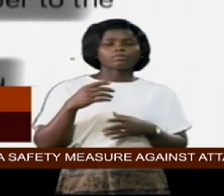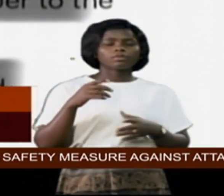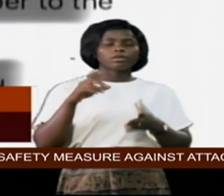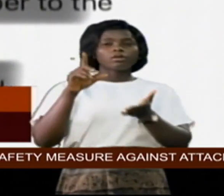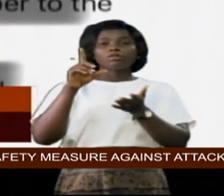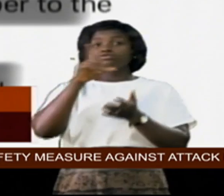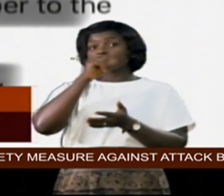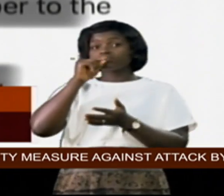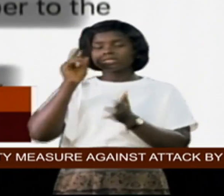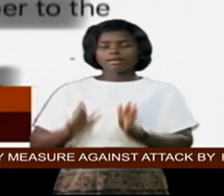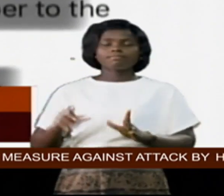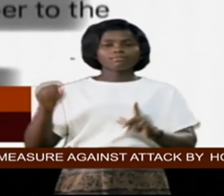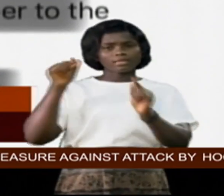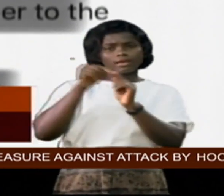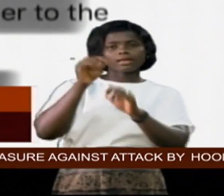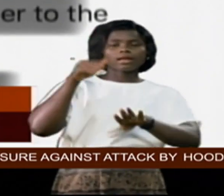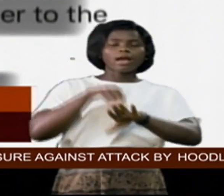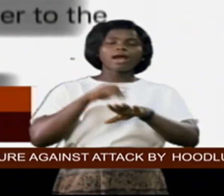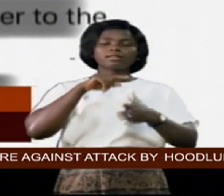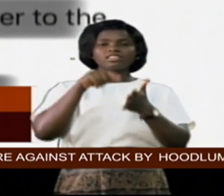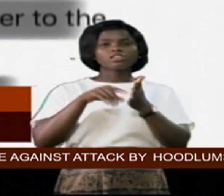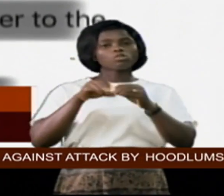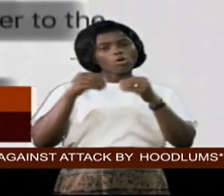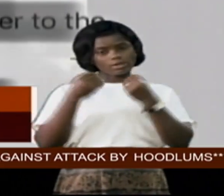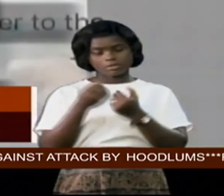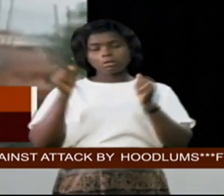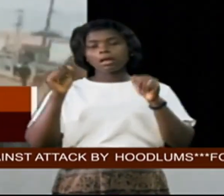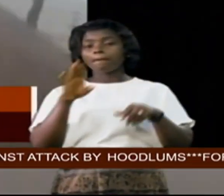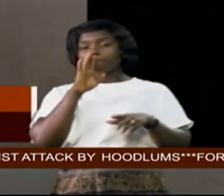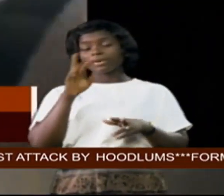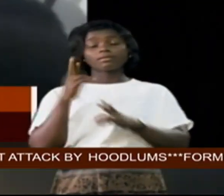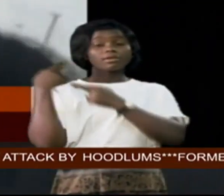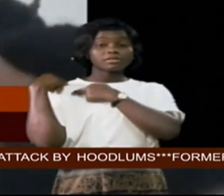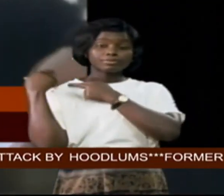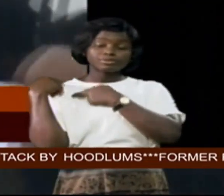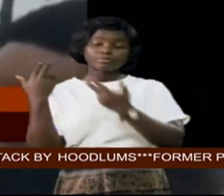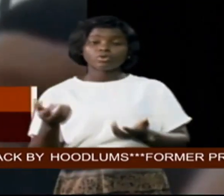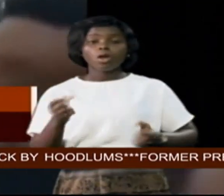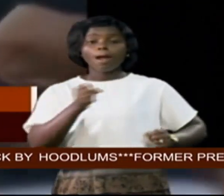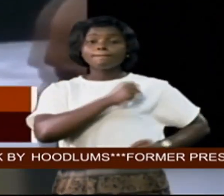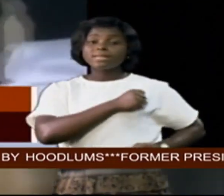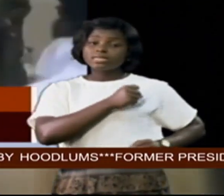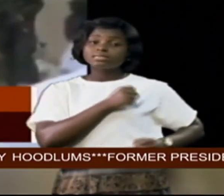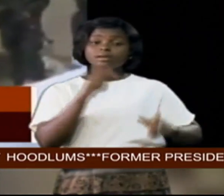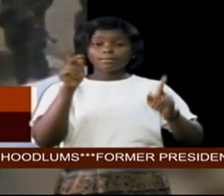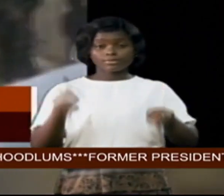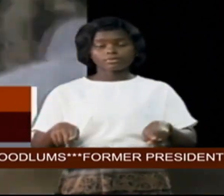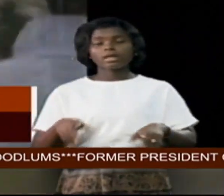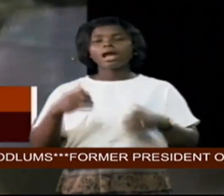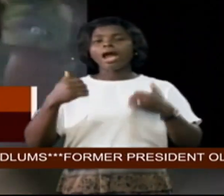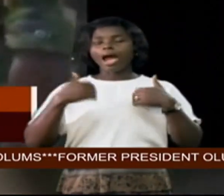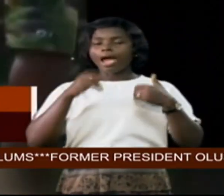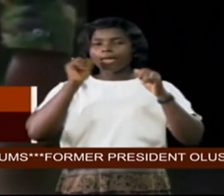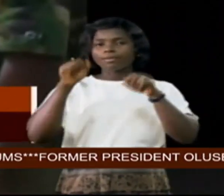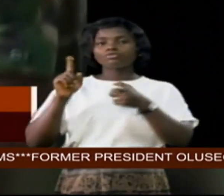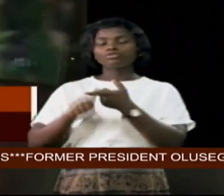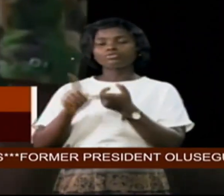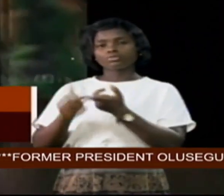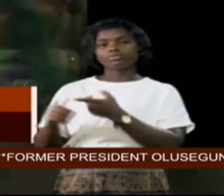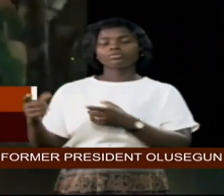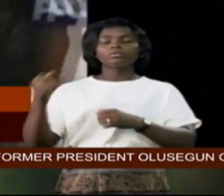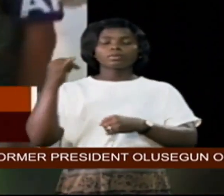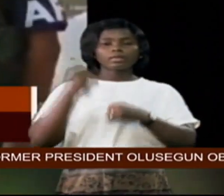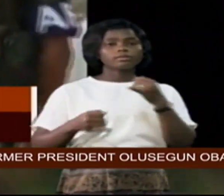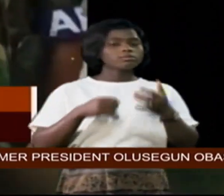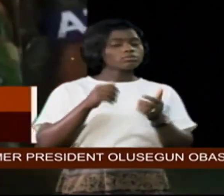these organizations could be responsible. Meanwhile, military personnel were able to quell any disquiet without the use